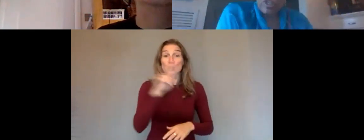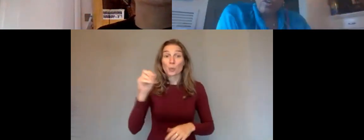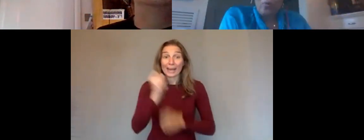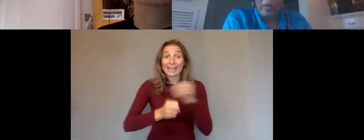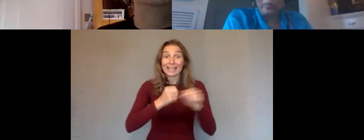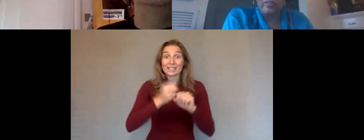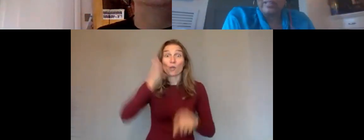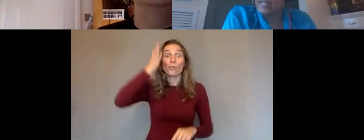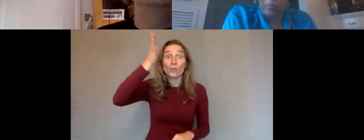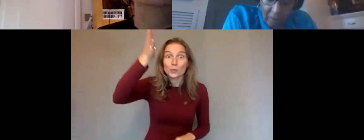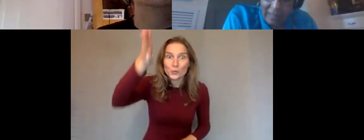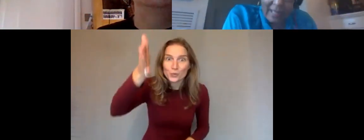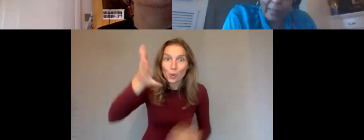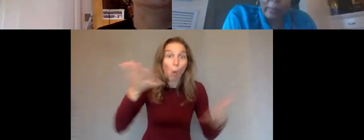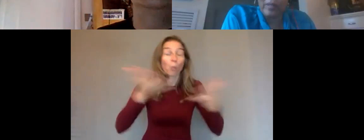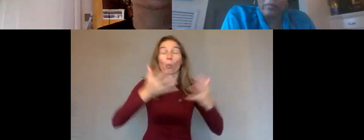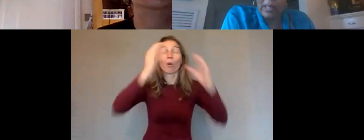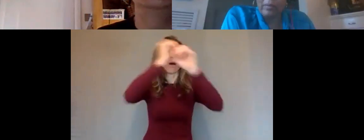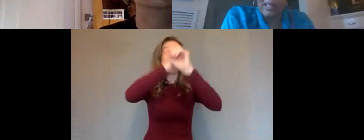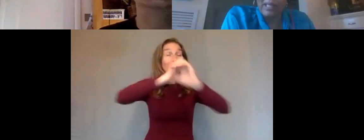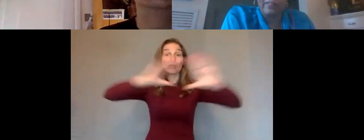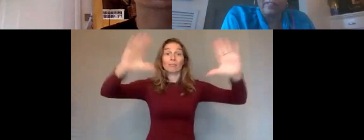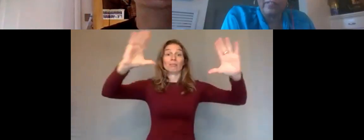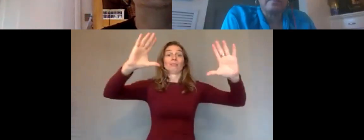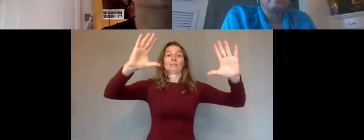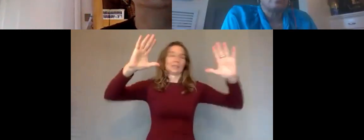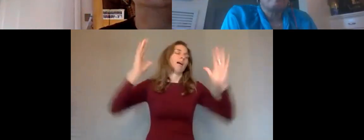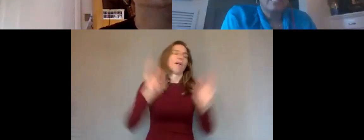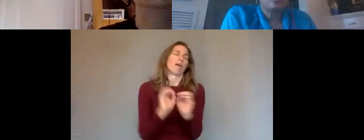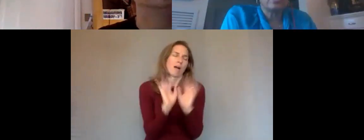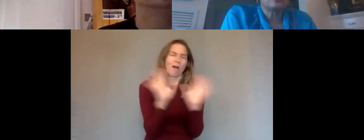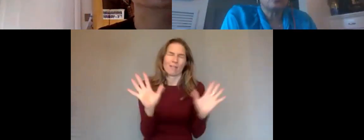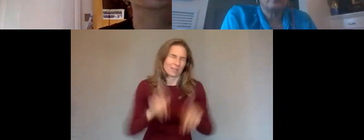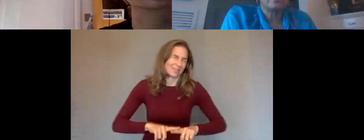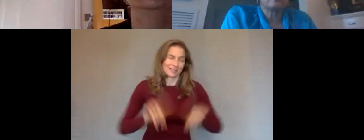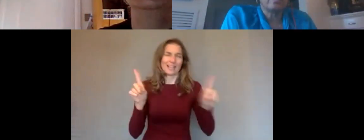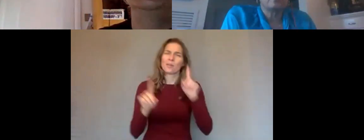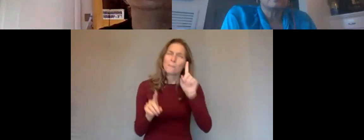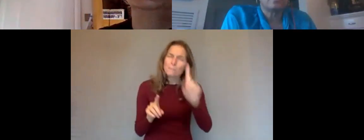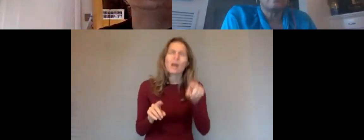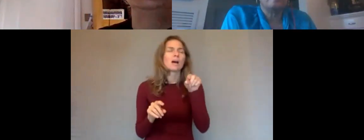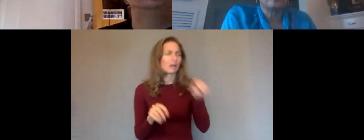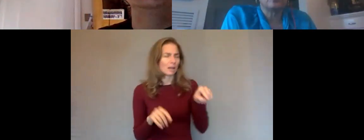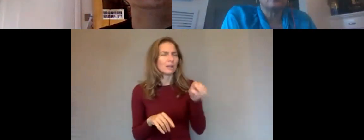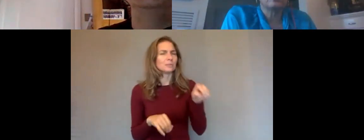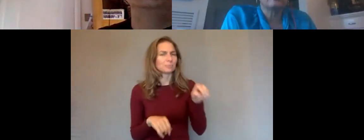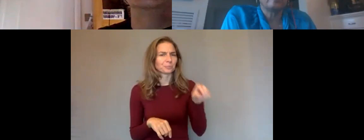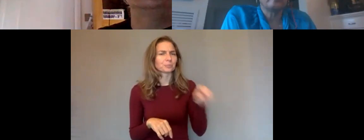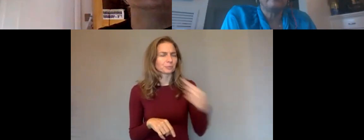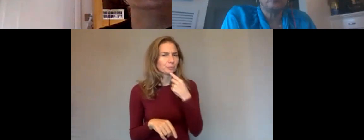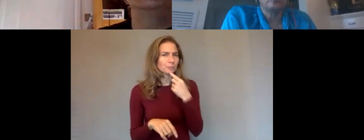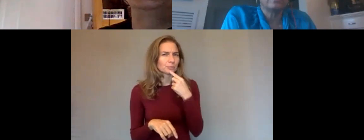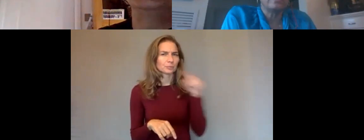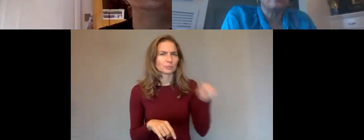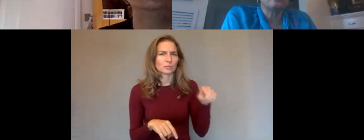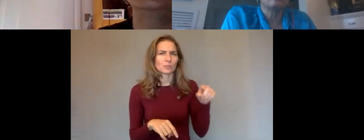the future, what it would look like. Clearly, it would be really, really different. But I do think, to your point around, the development